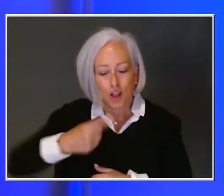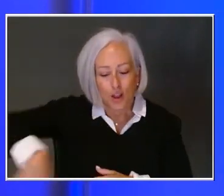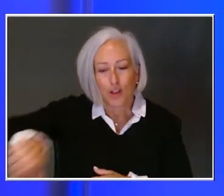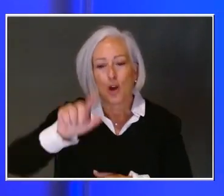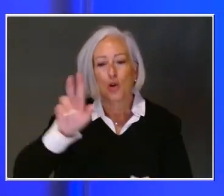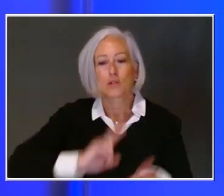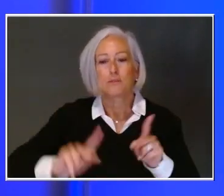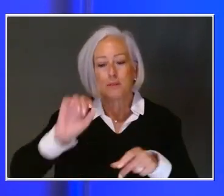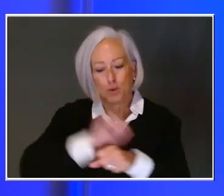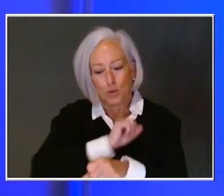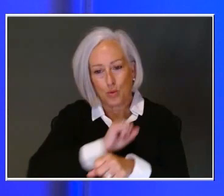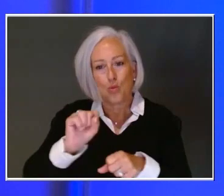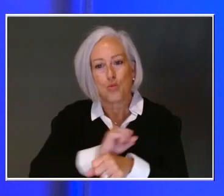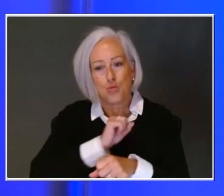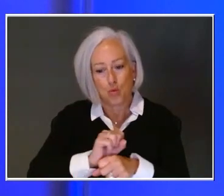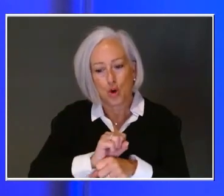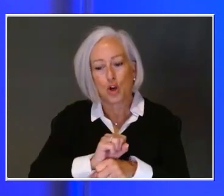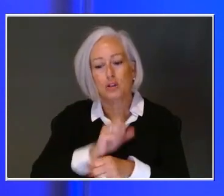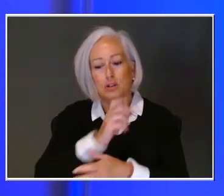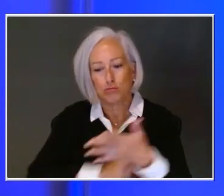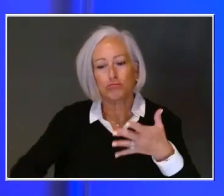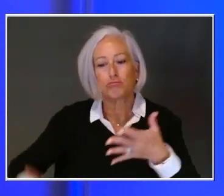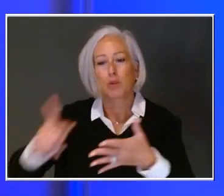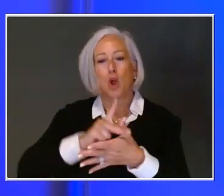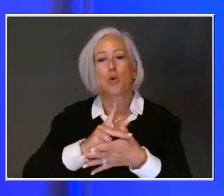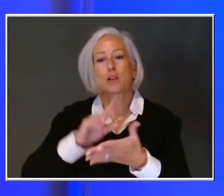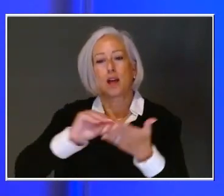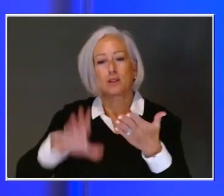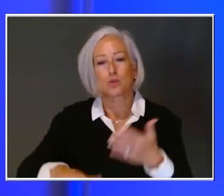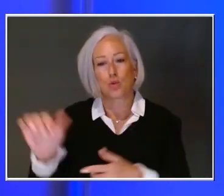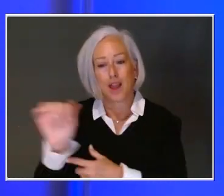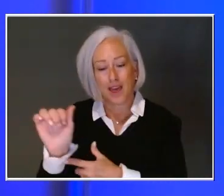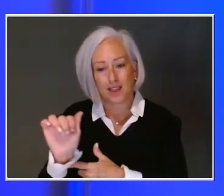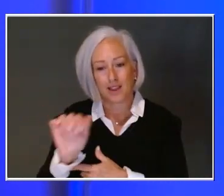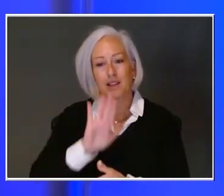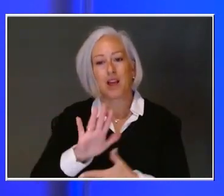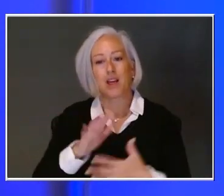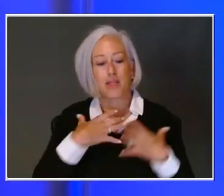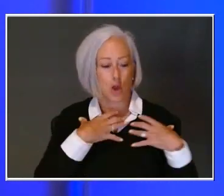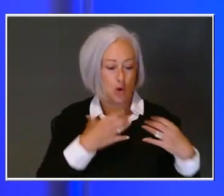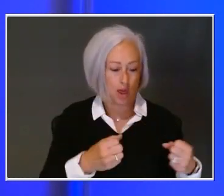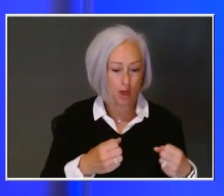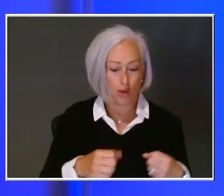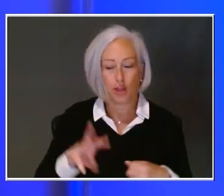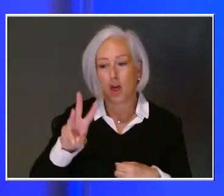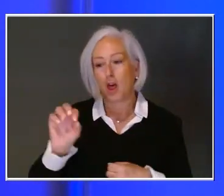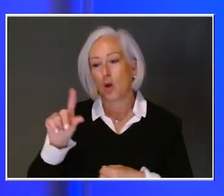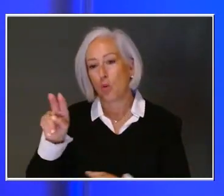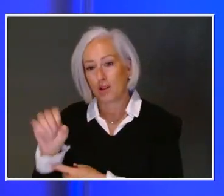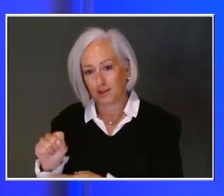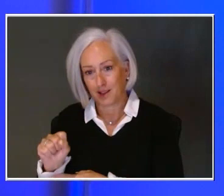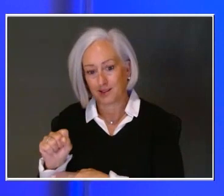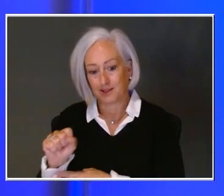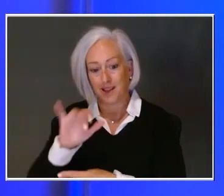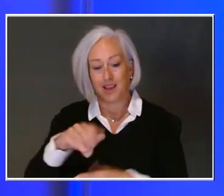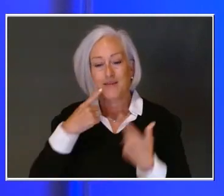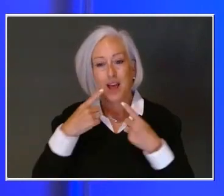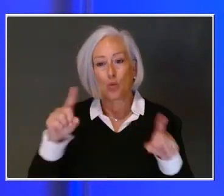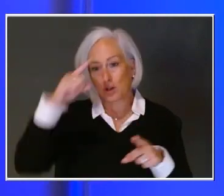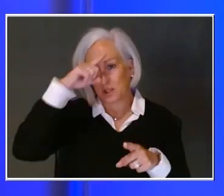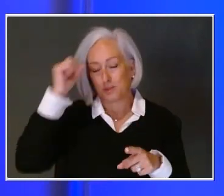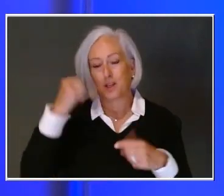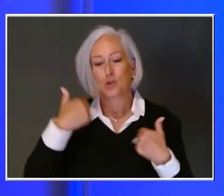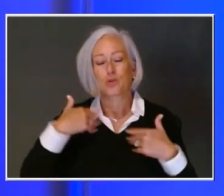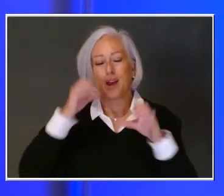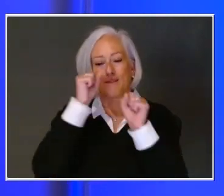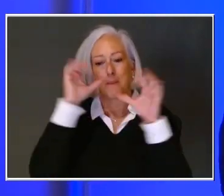student athlete first, and their health and wellness first, and it works because we have great people in all those areas. Thank